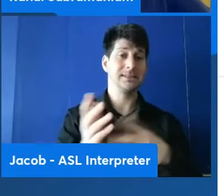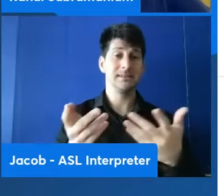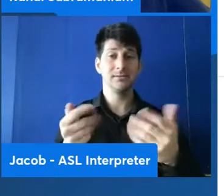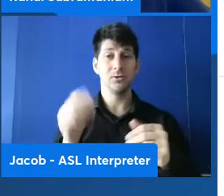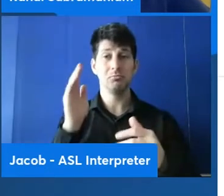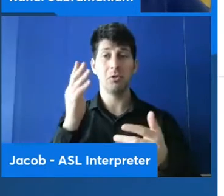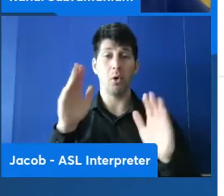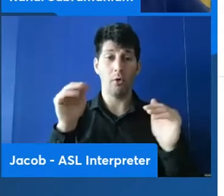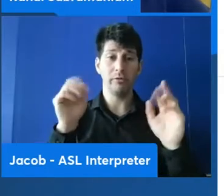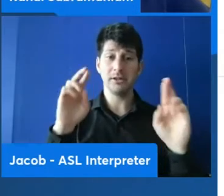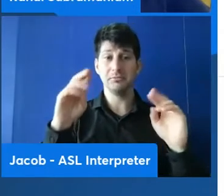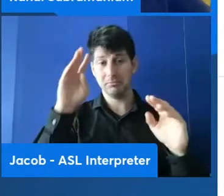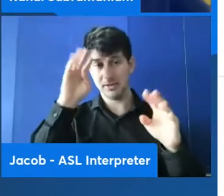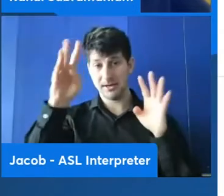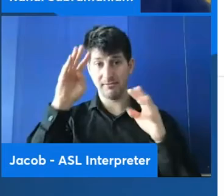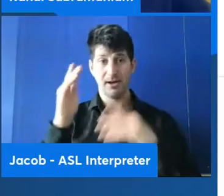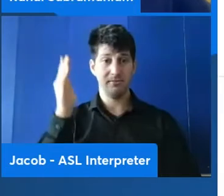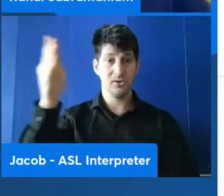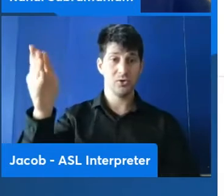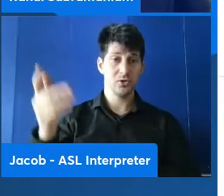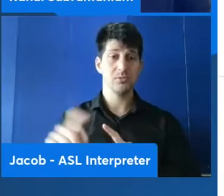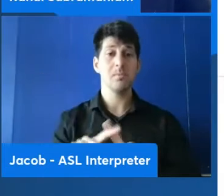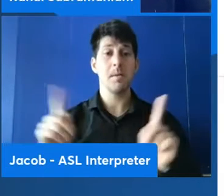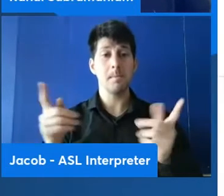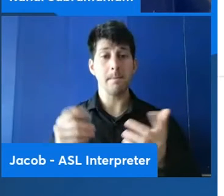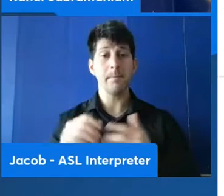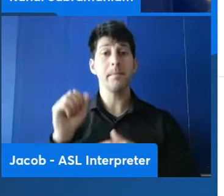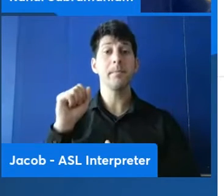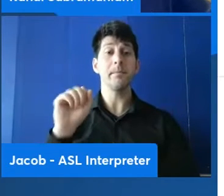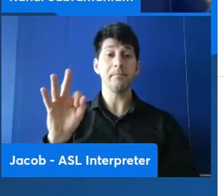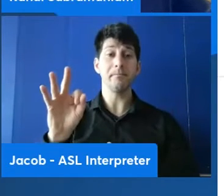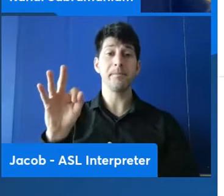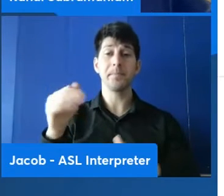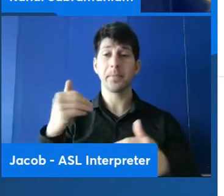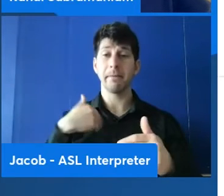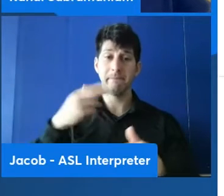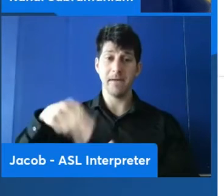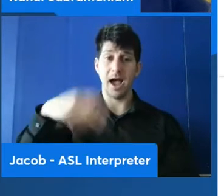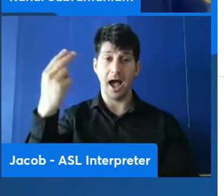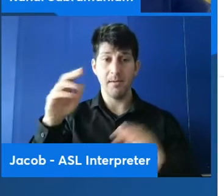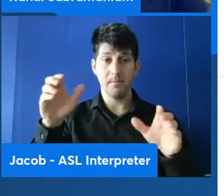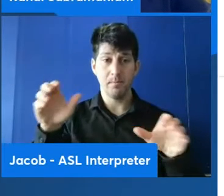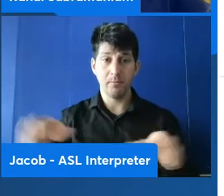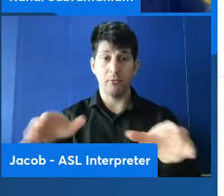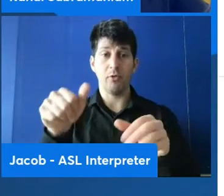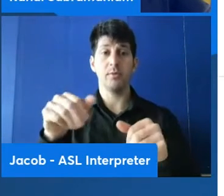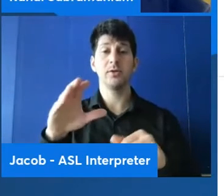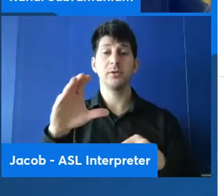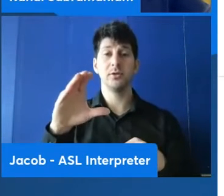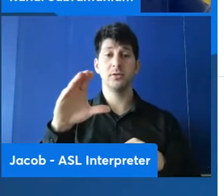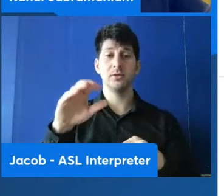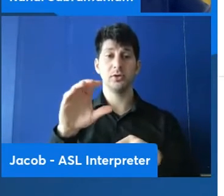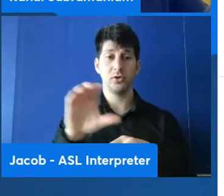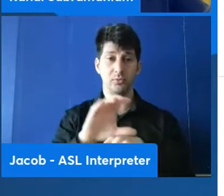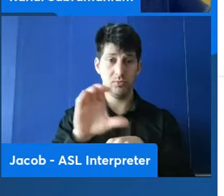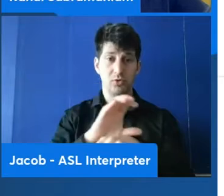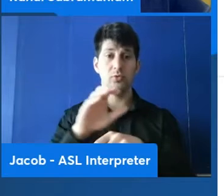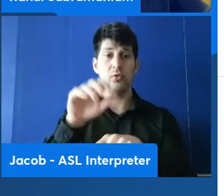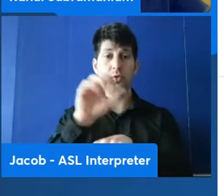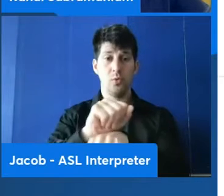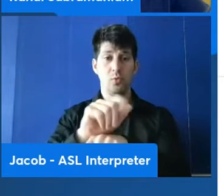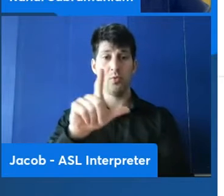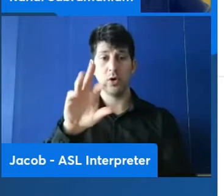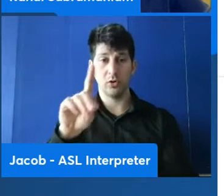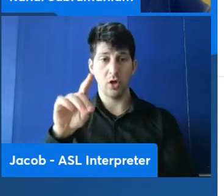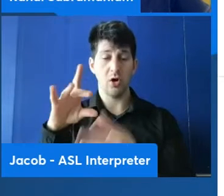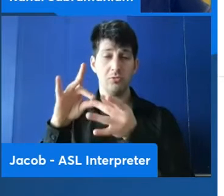innovate. But I guess if you have a high performance computing workload that's very, very tailored to a